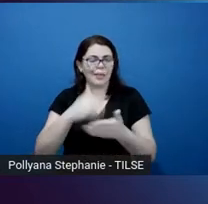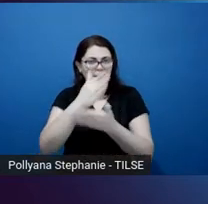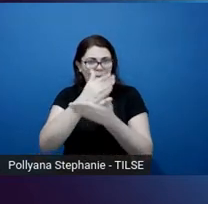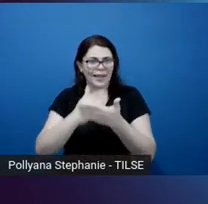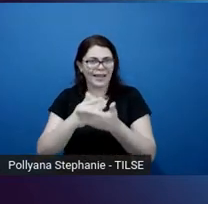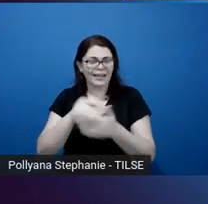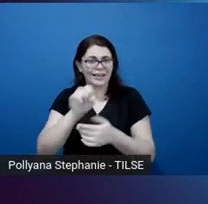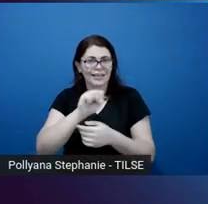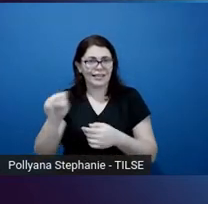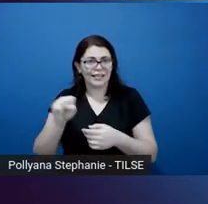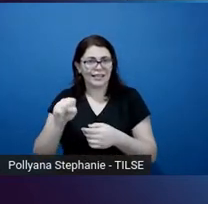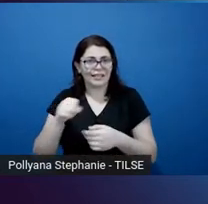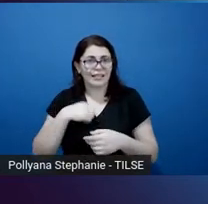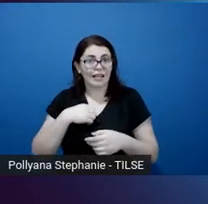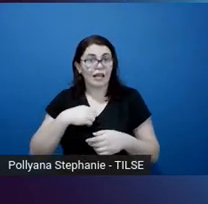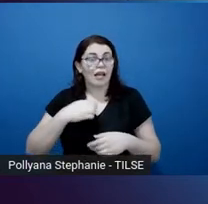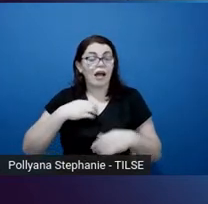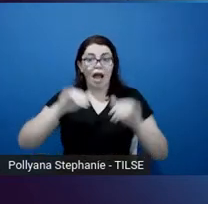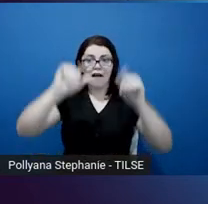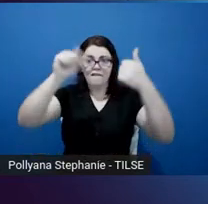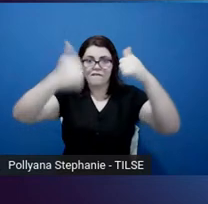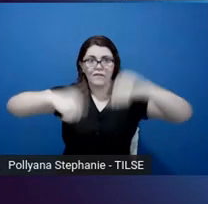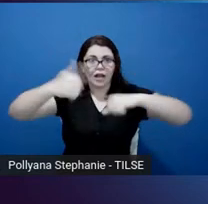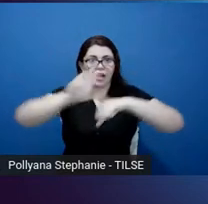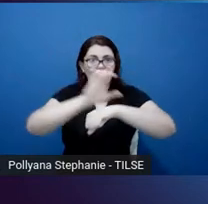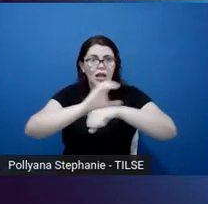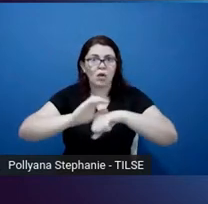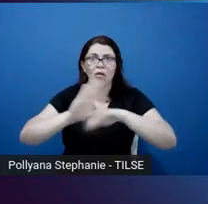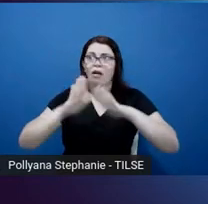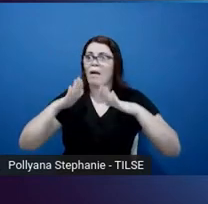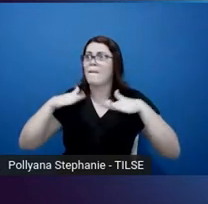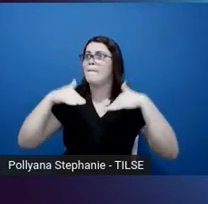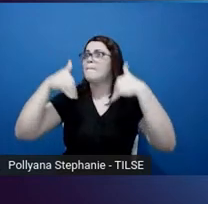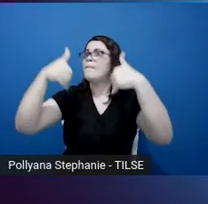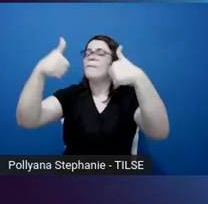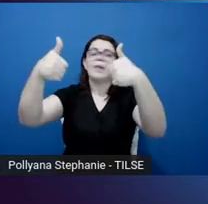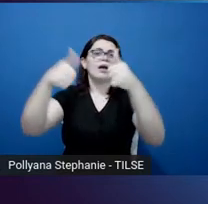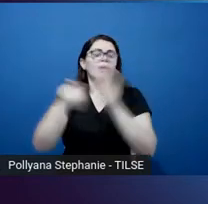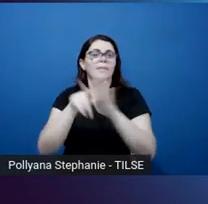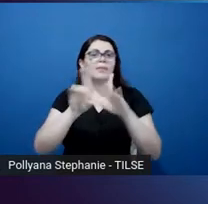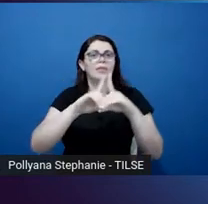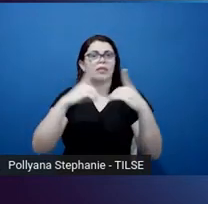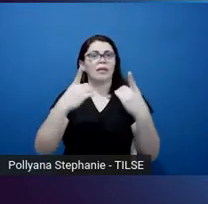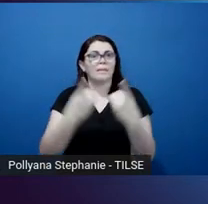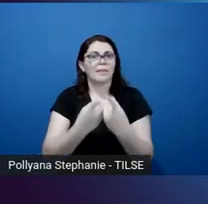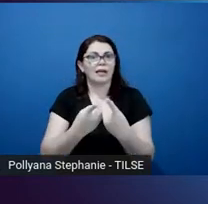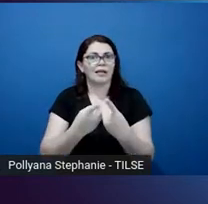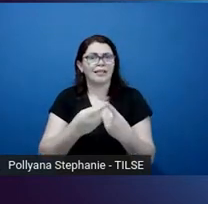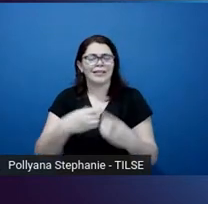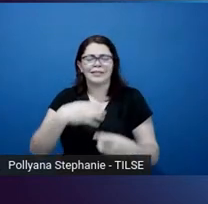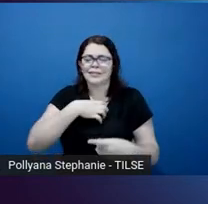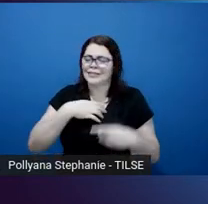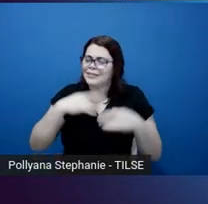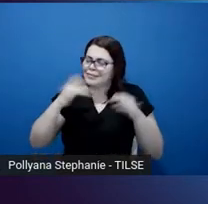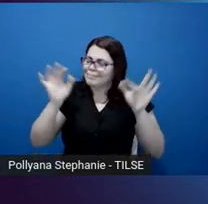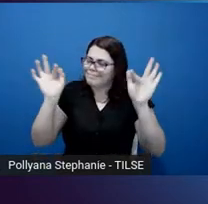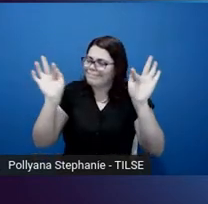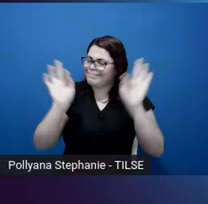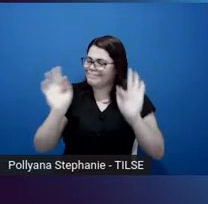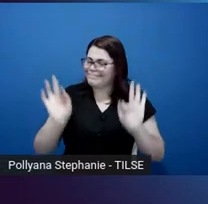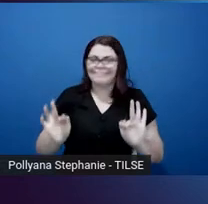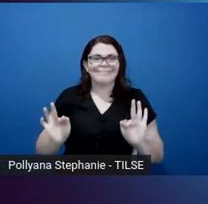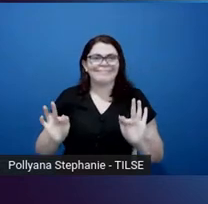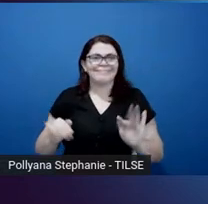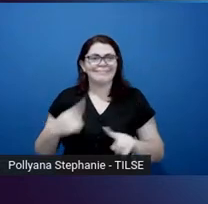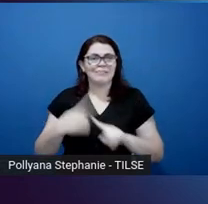best course evaluations in the whole department. And I was so happy that my